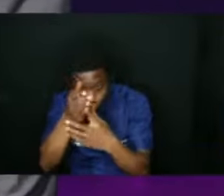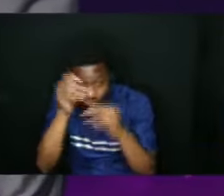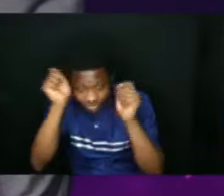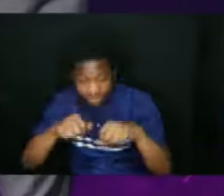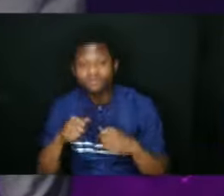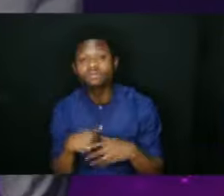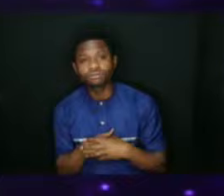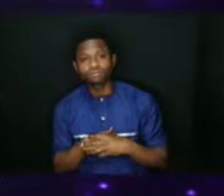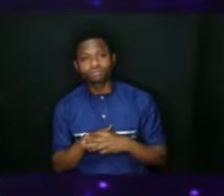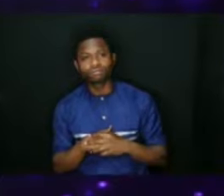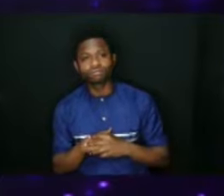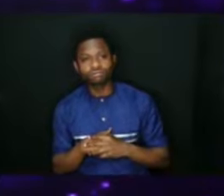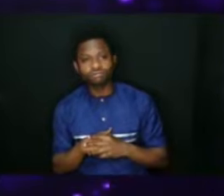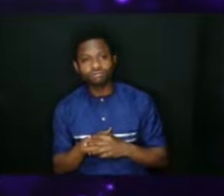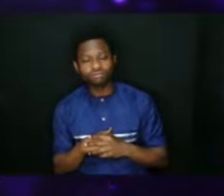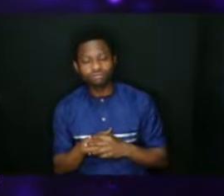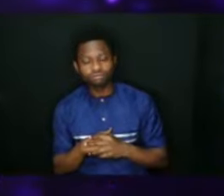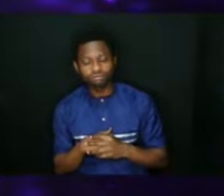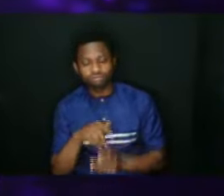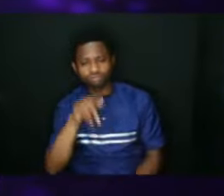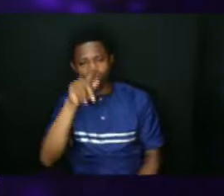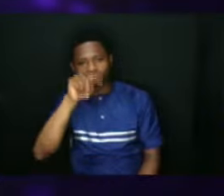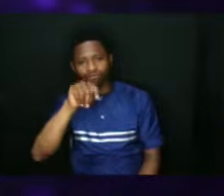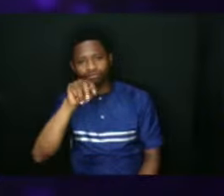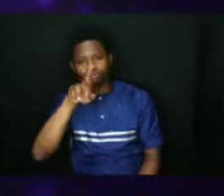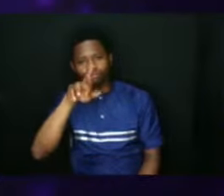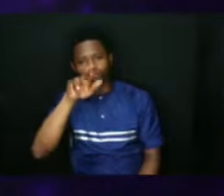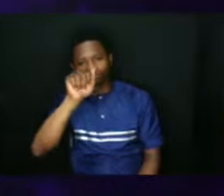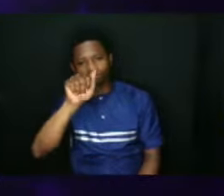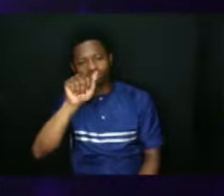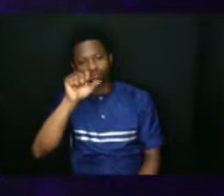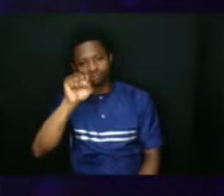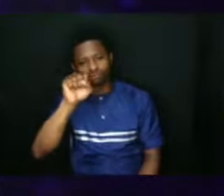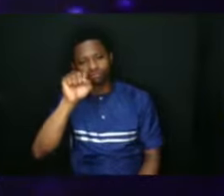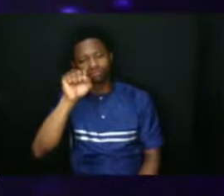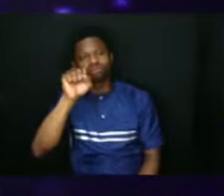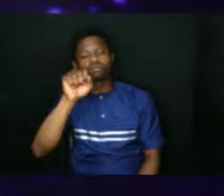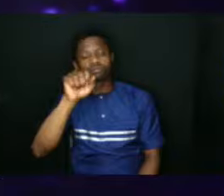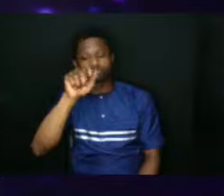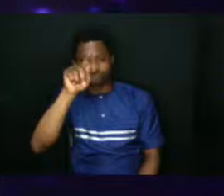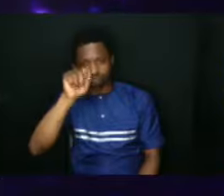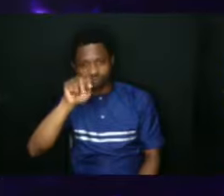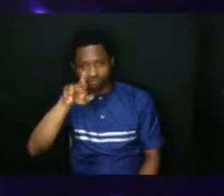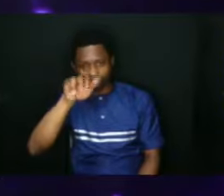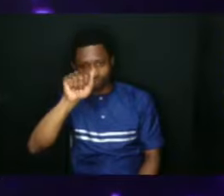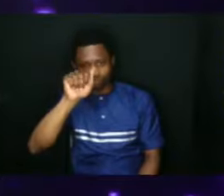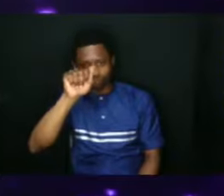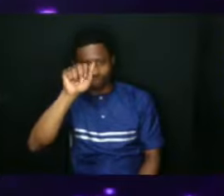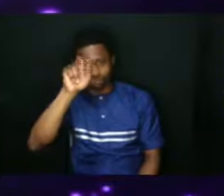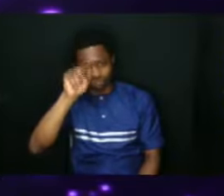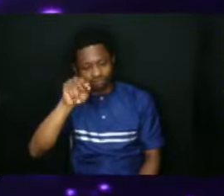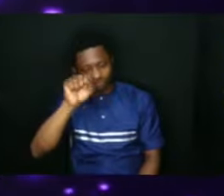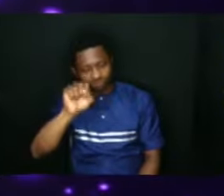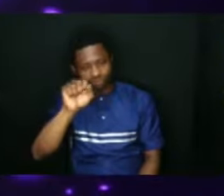Transparency means you cannot, or you cannot, does not hide or conceal anything.